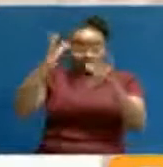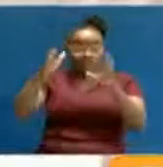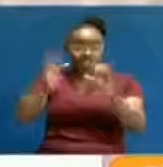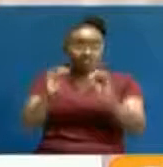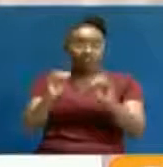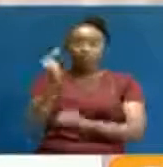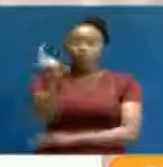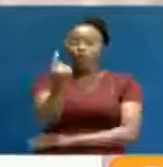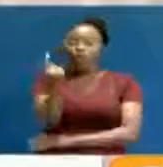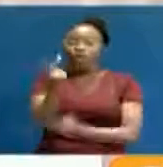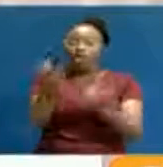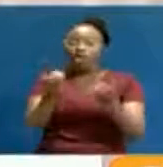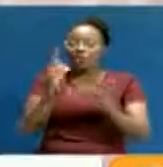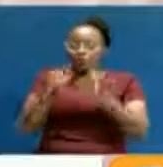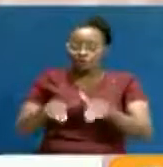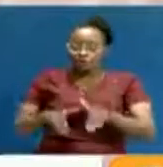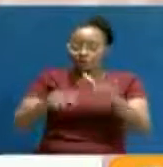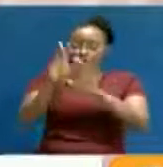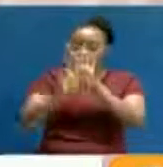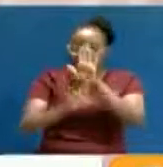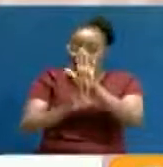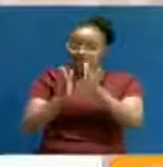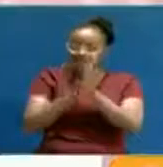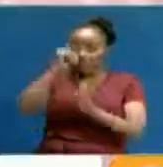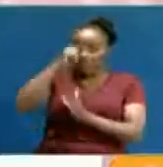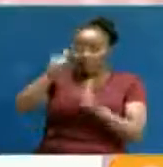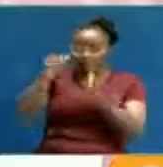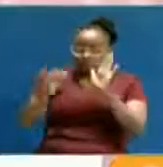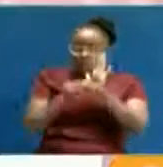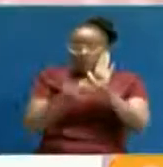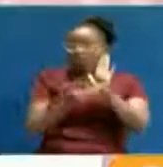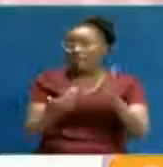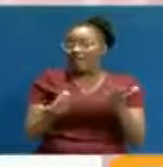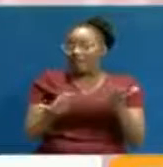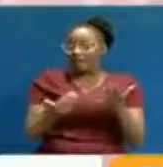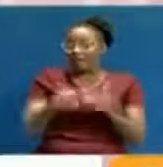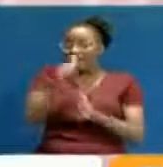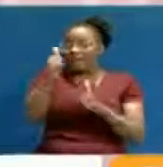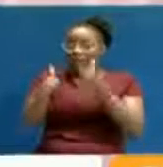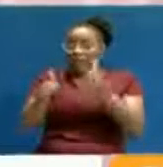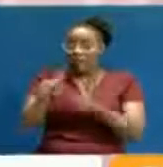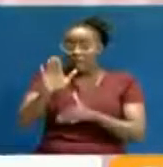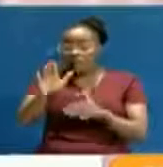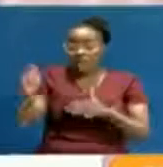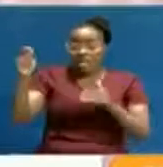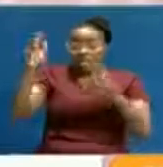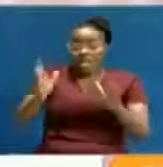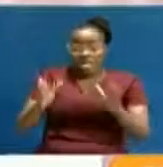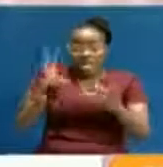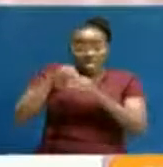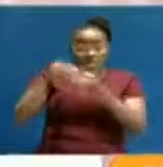tu mfuate sheria na kanuni ambazo zimewekwa. Na zile ambazo wenzenu wa Kenya